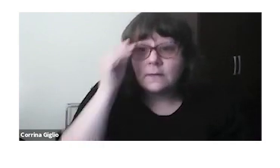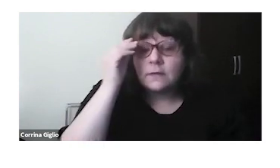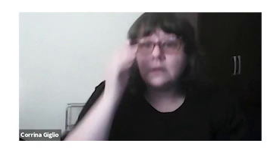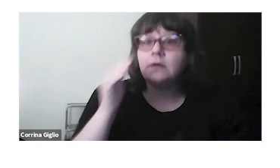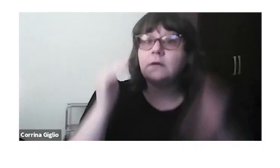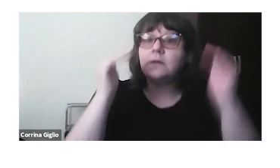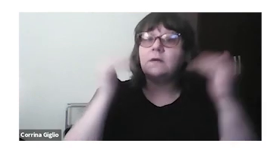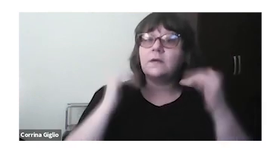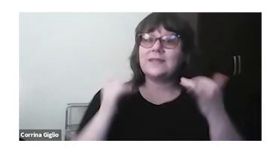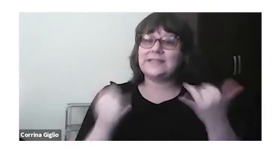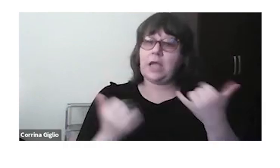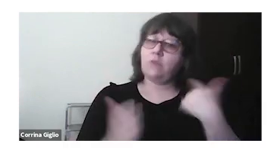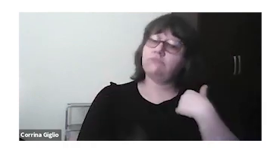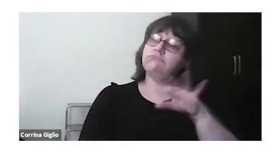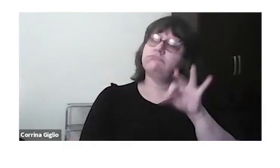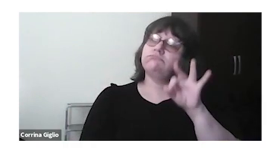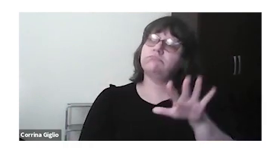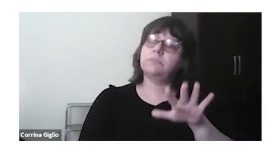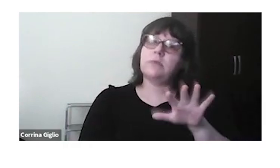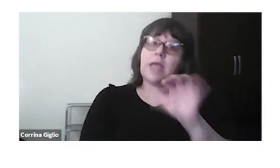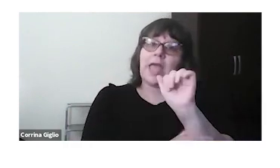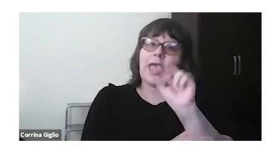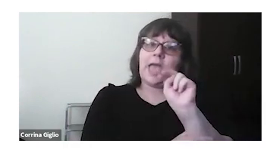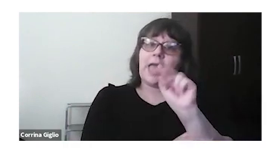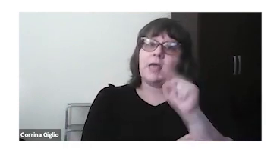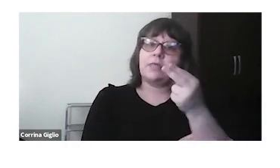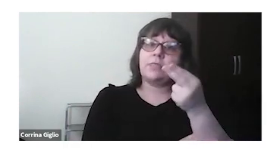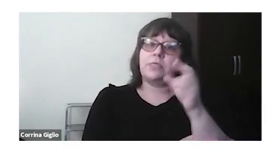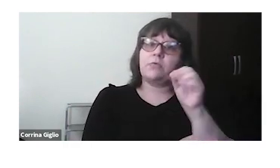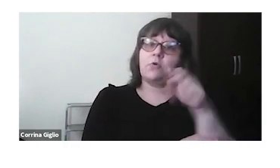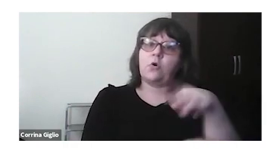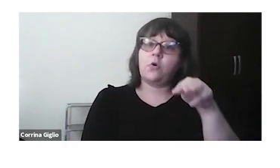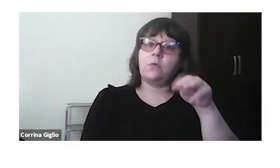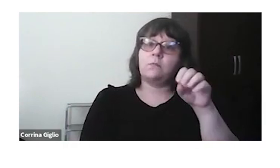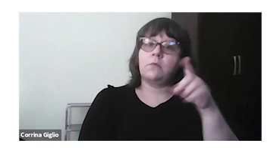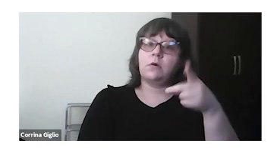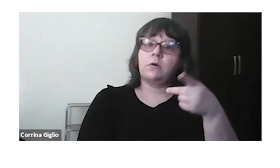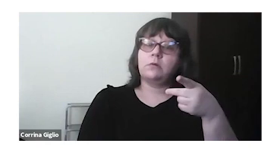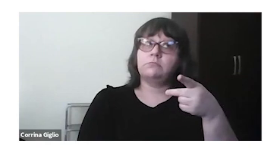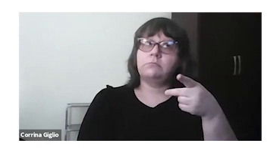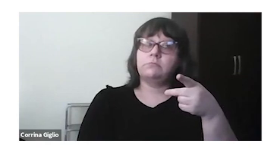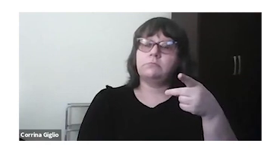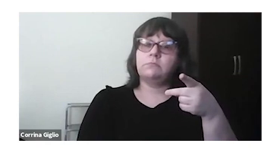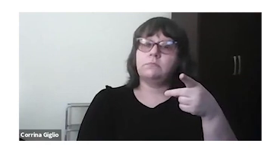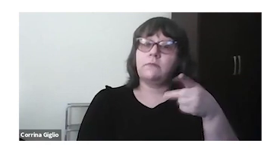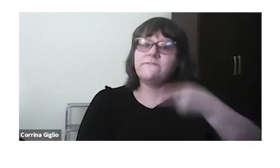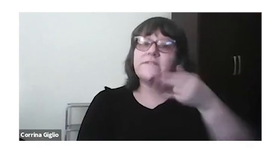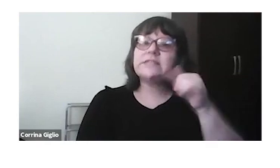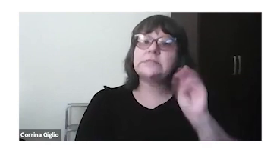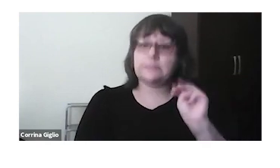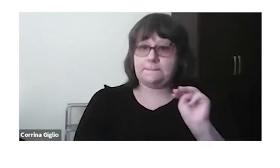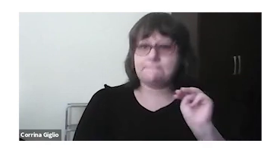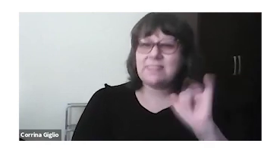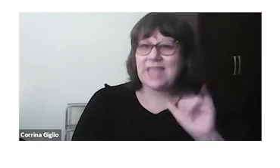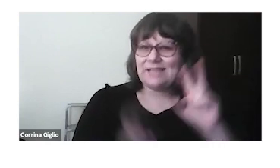So we also want to talk about anthropomorphism, which is something that we've noted over and over again. So